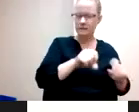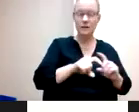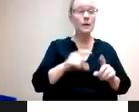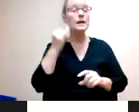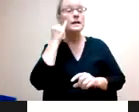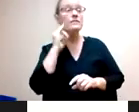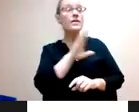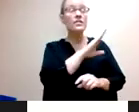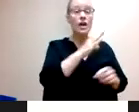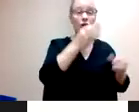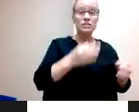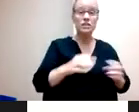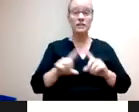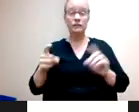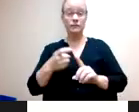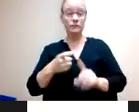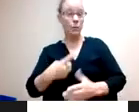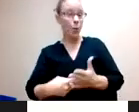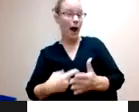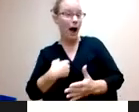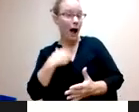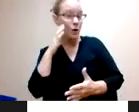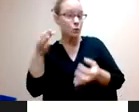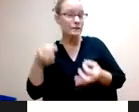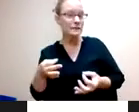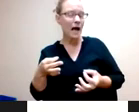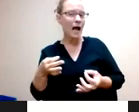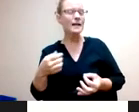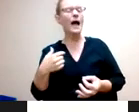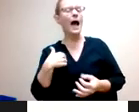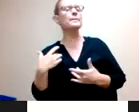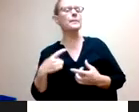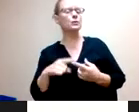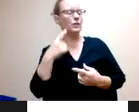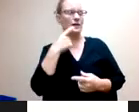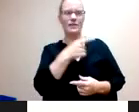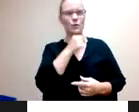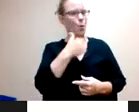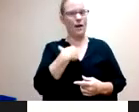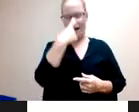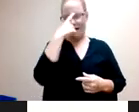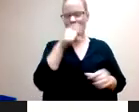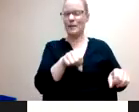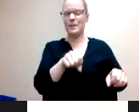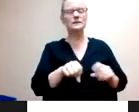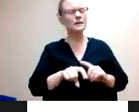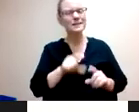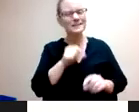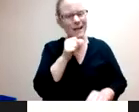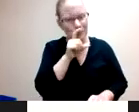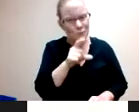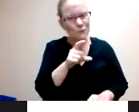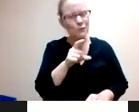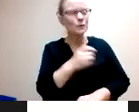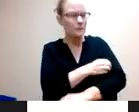stay open-minded and to listen to patients and their families, but to empower them and to document